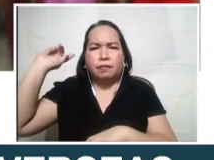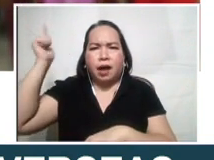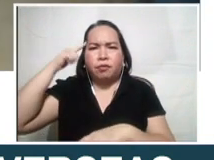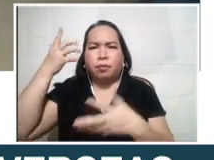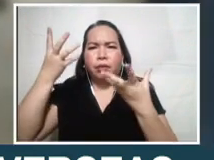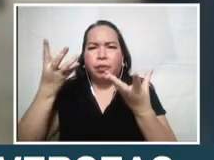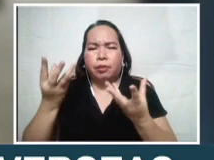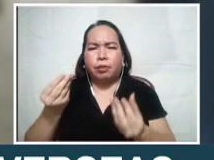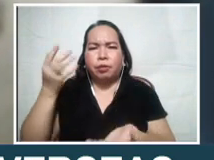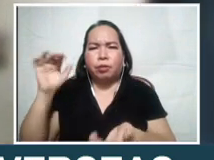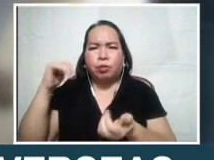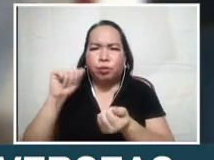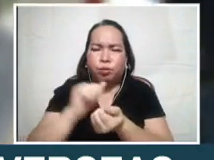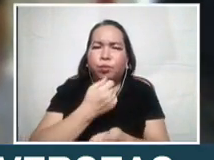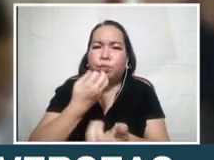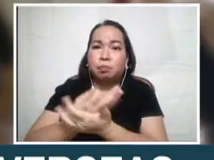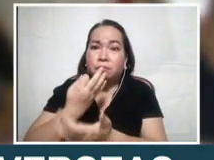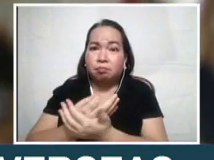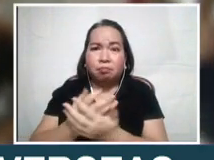You mean funds, Rica? Mm-hmm.